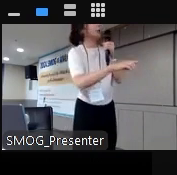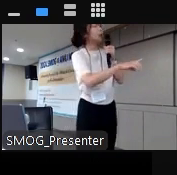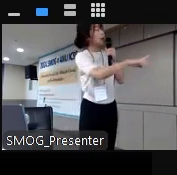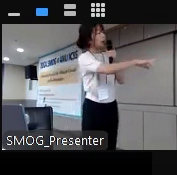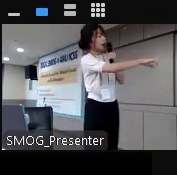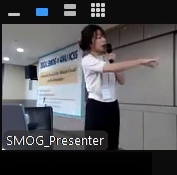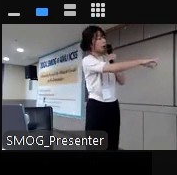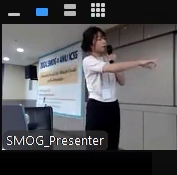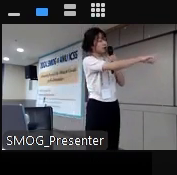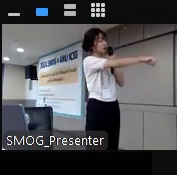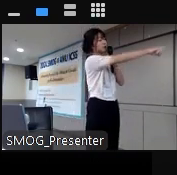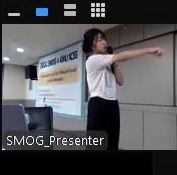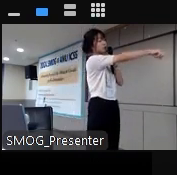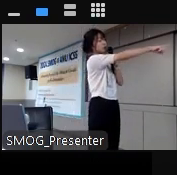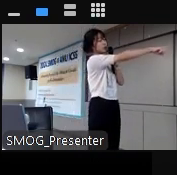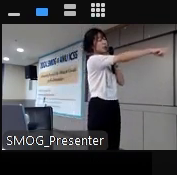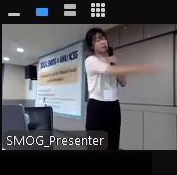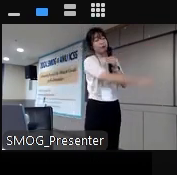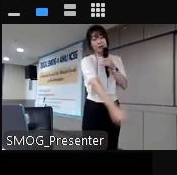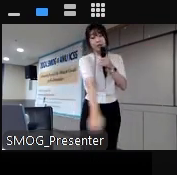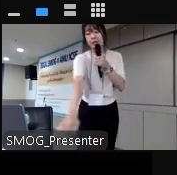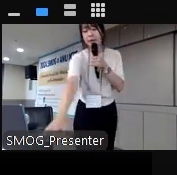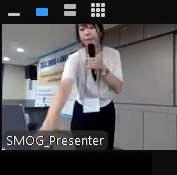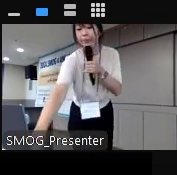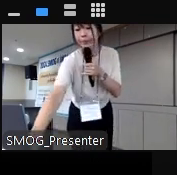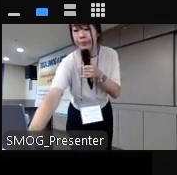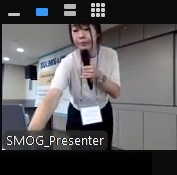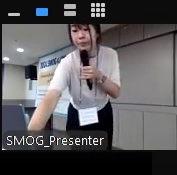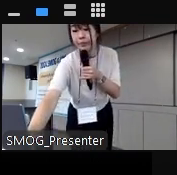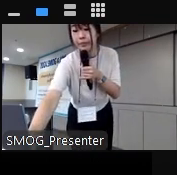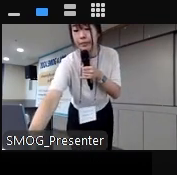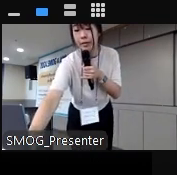and acceptable in these factors.